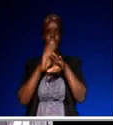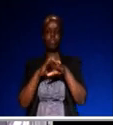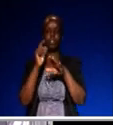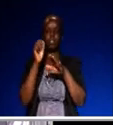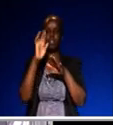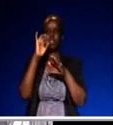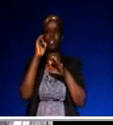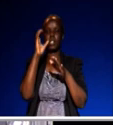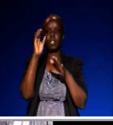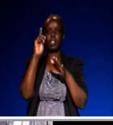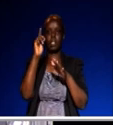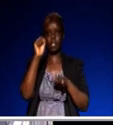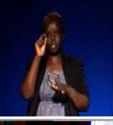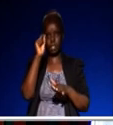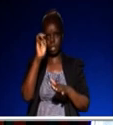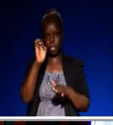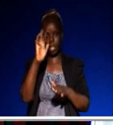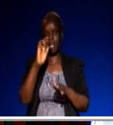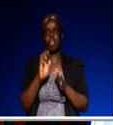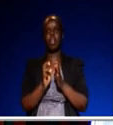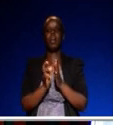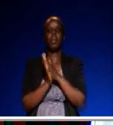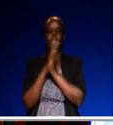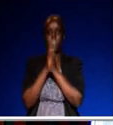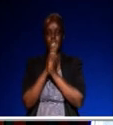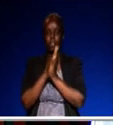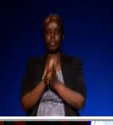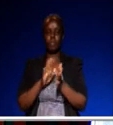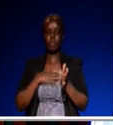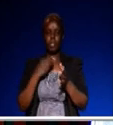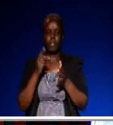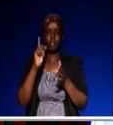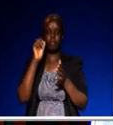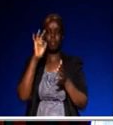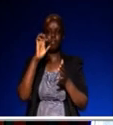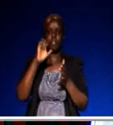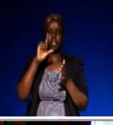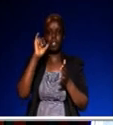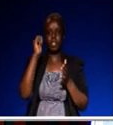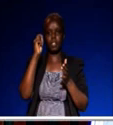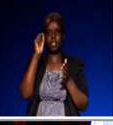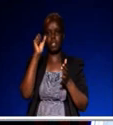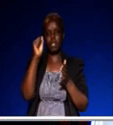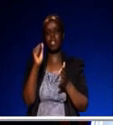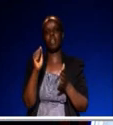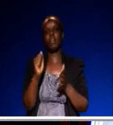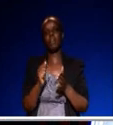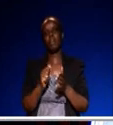trickster narratives. My name is Teacher Felista Juguna.